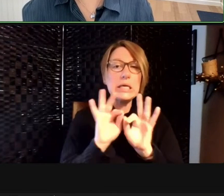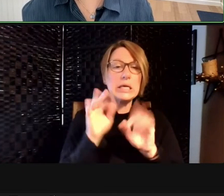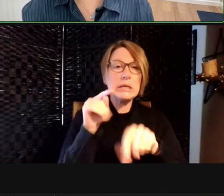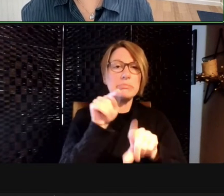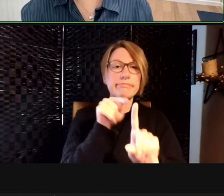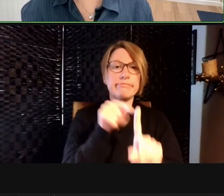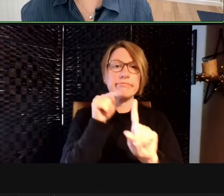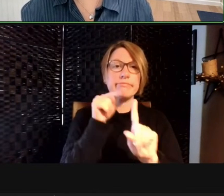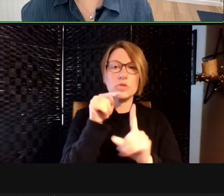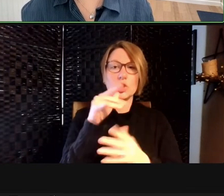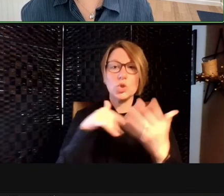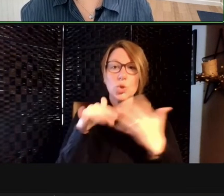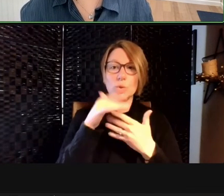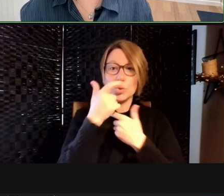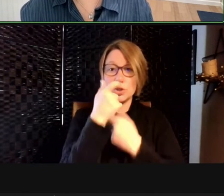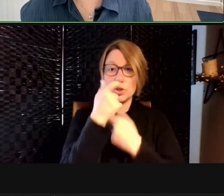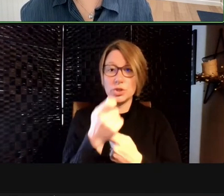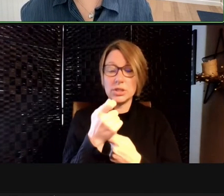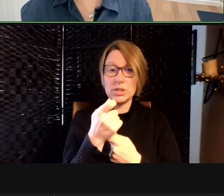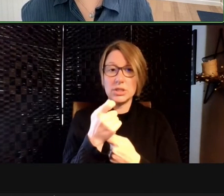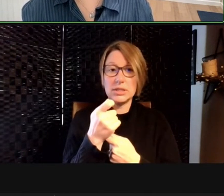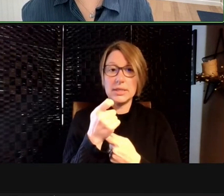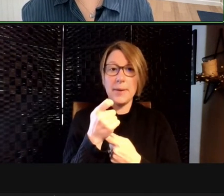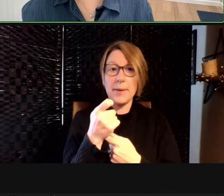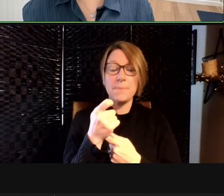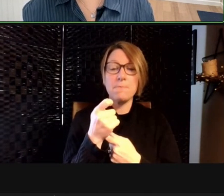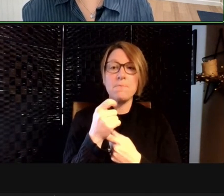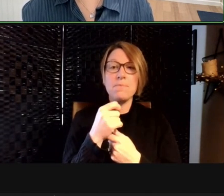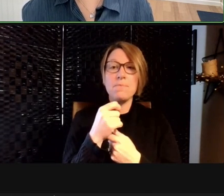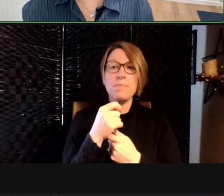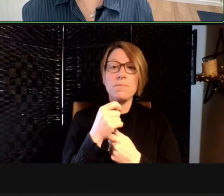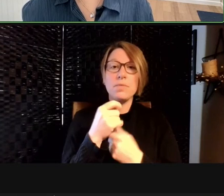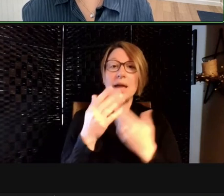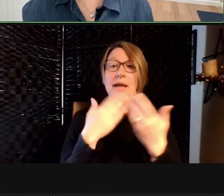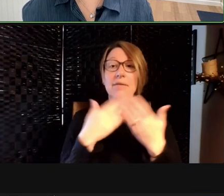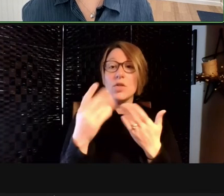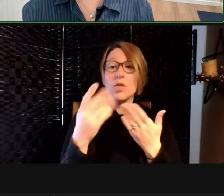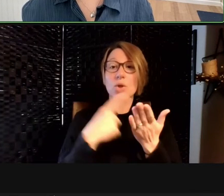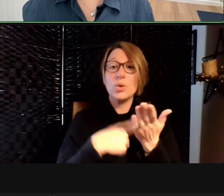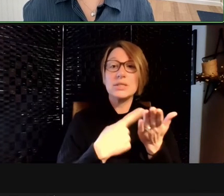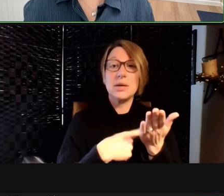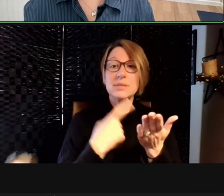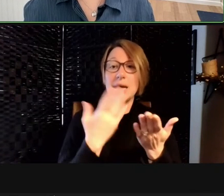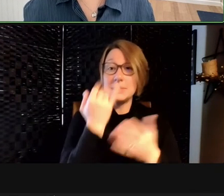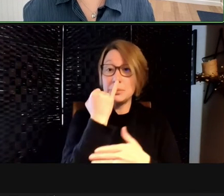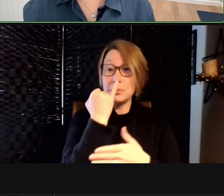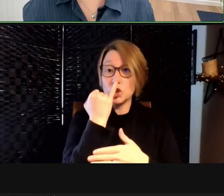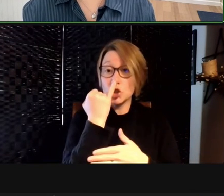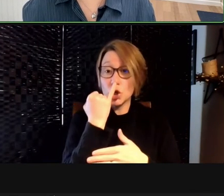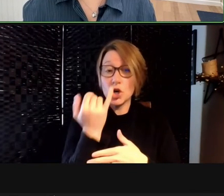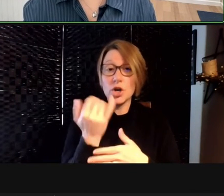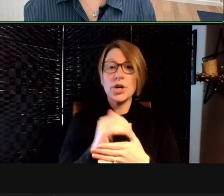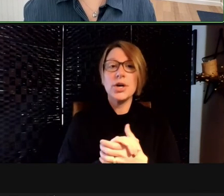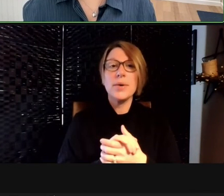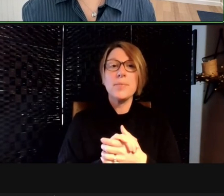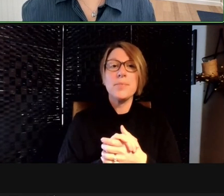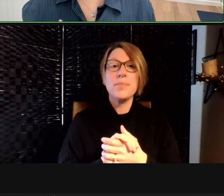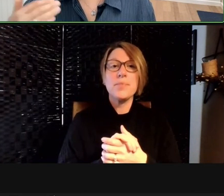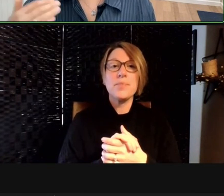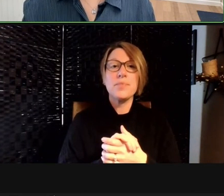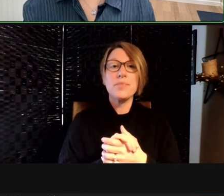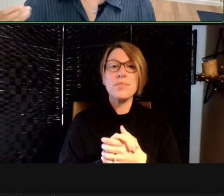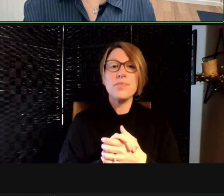social interest. So this real social interest in things, even though sometimes it might be immature. And then